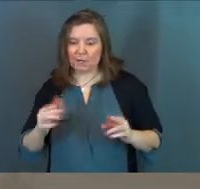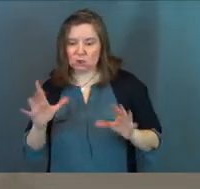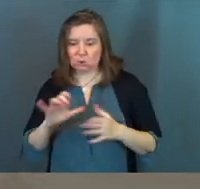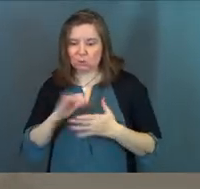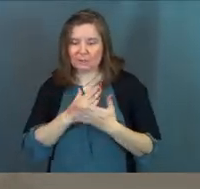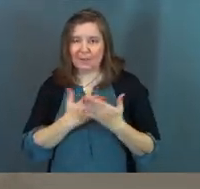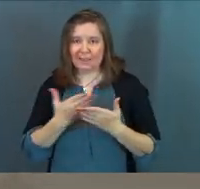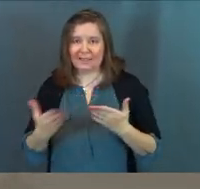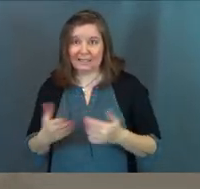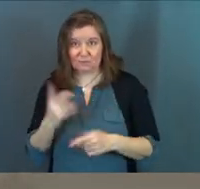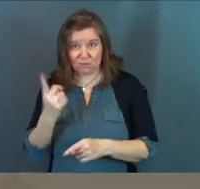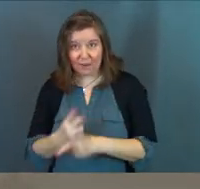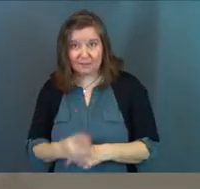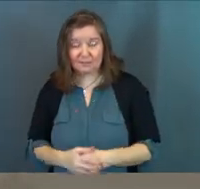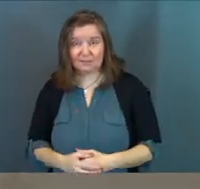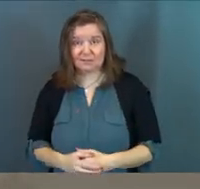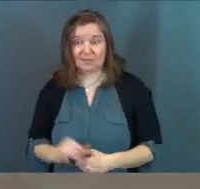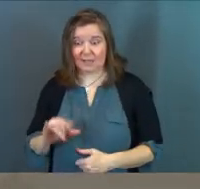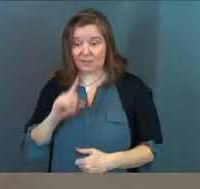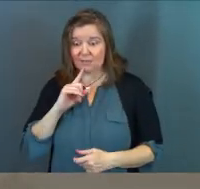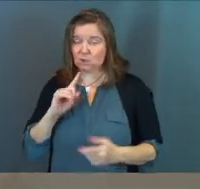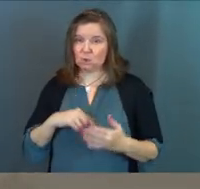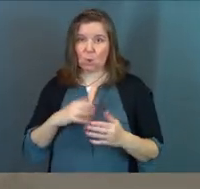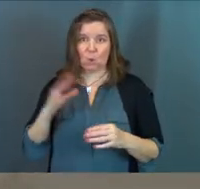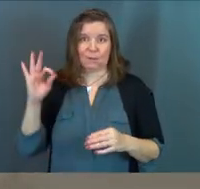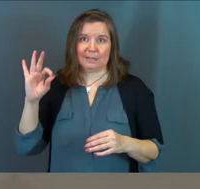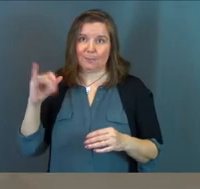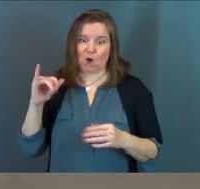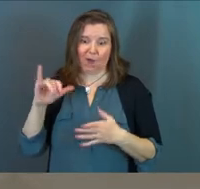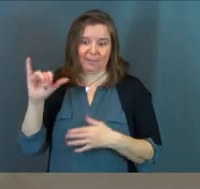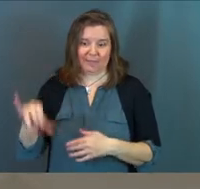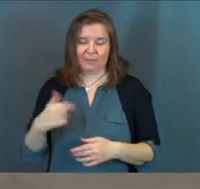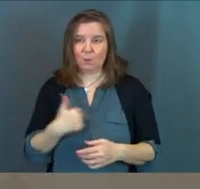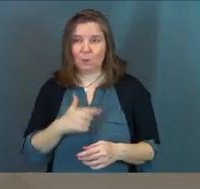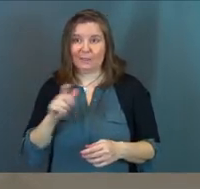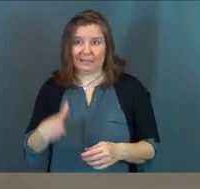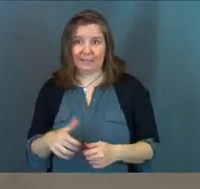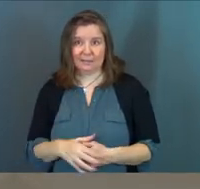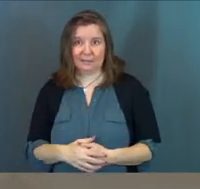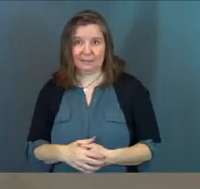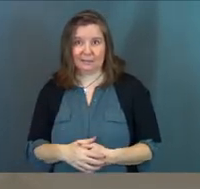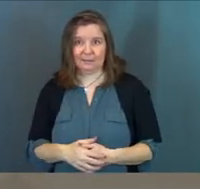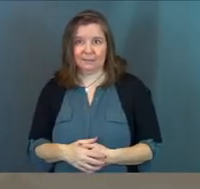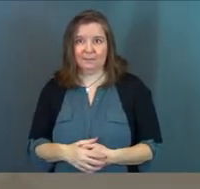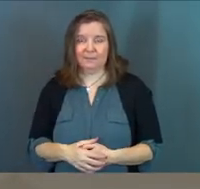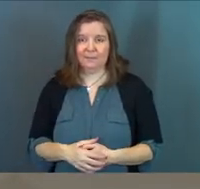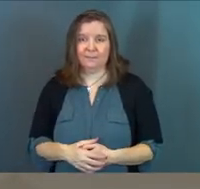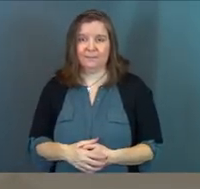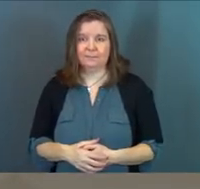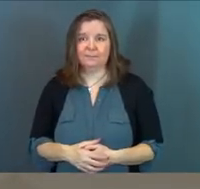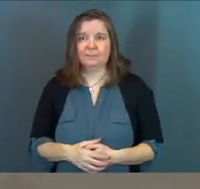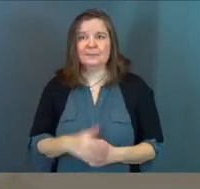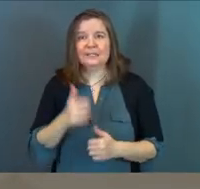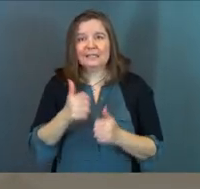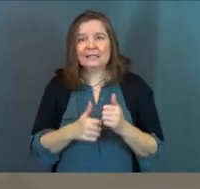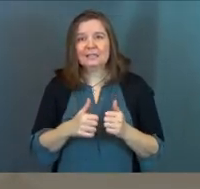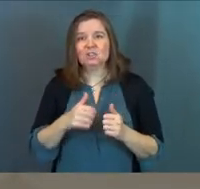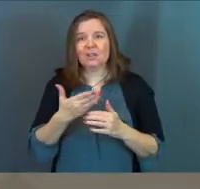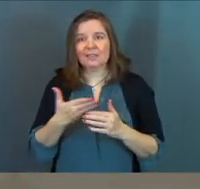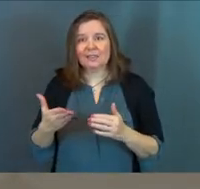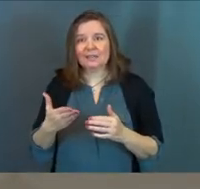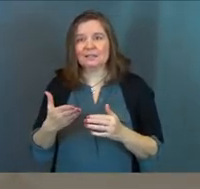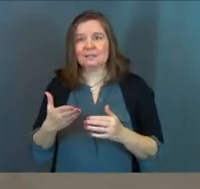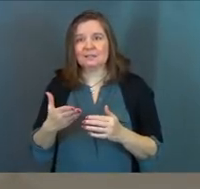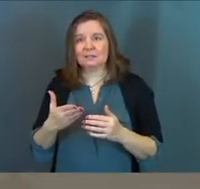to do some of these things, right? Like there's a whole seminar just on that we all need. And each single